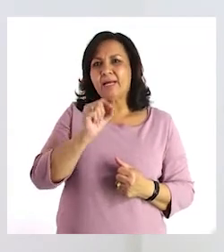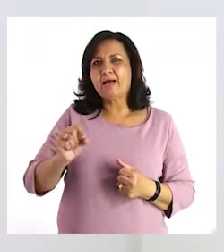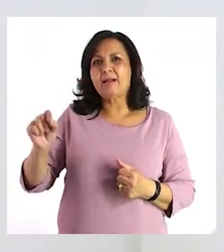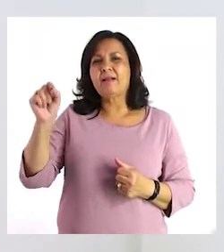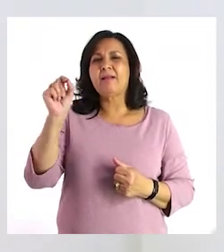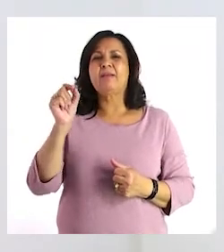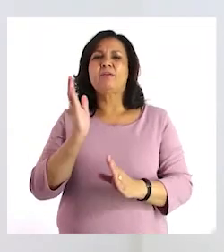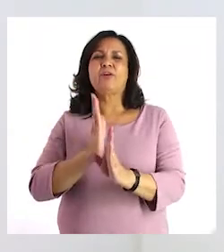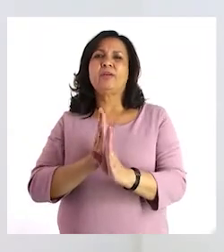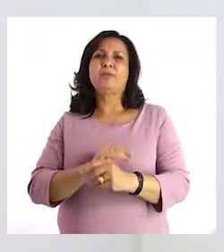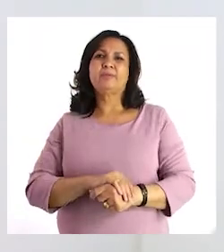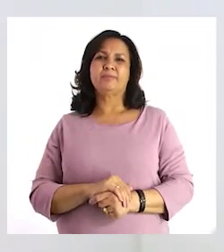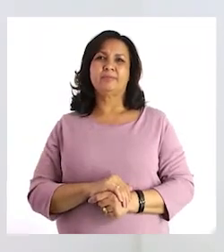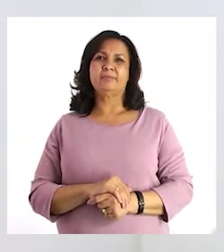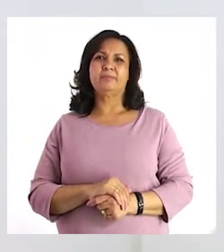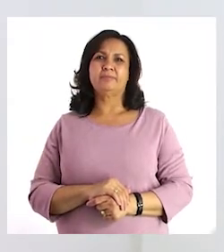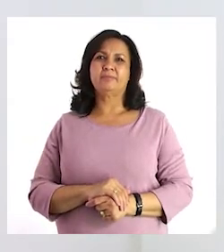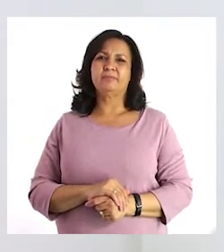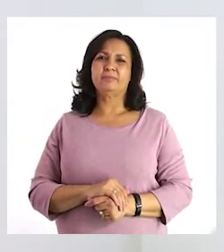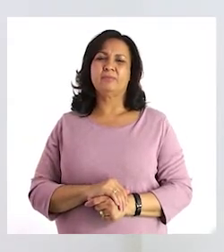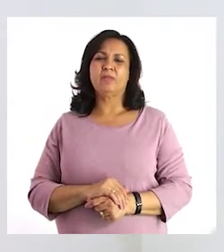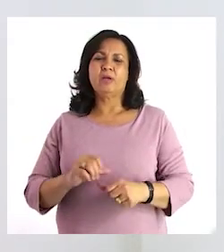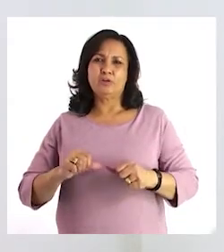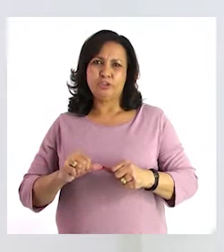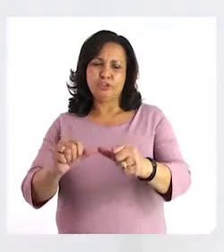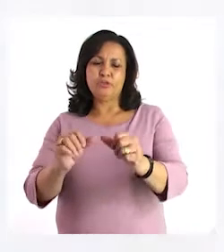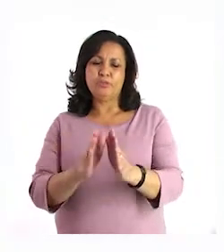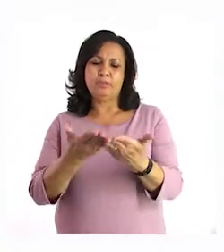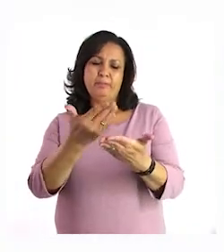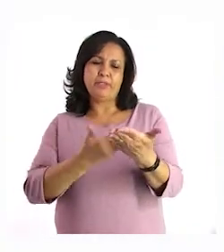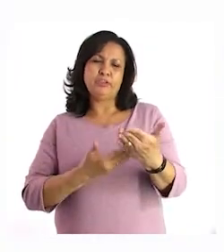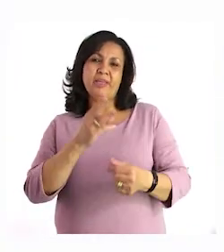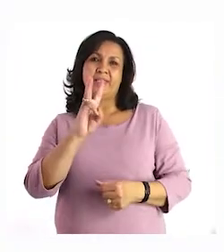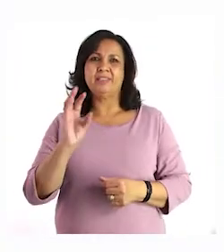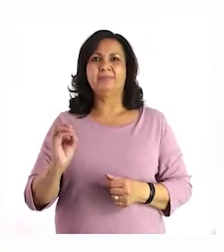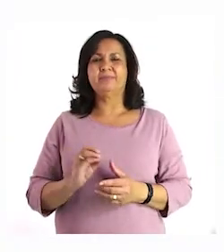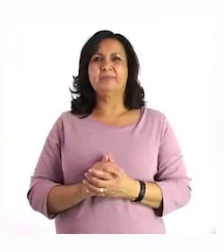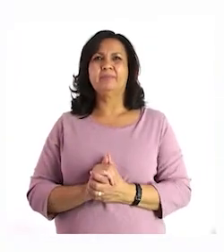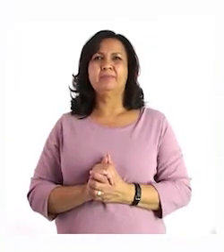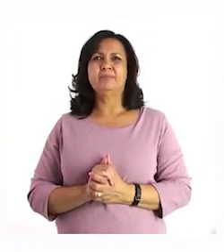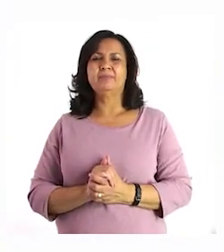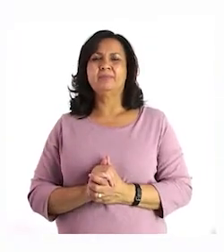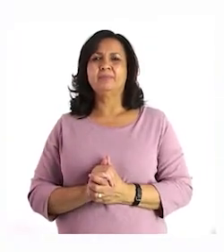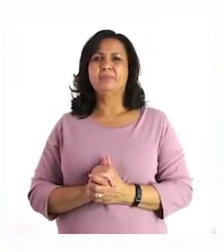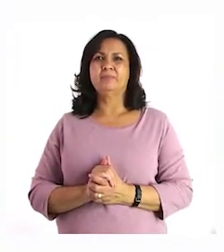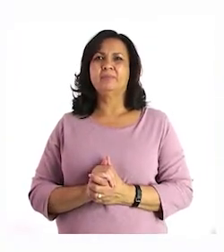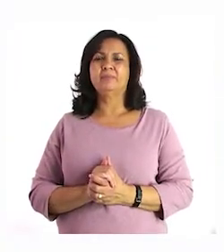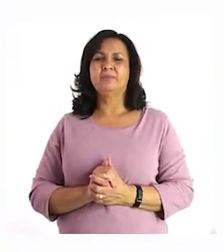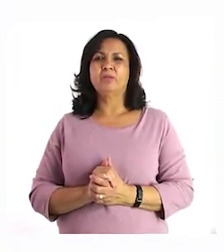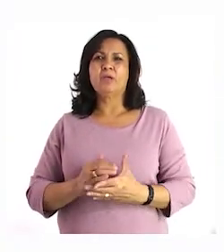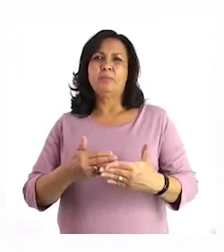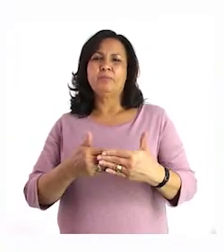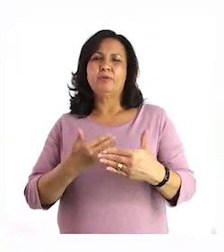number. Now you may move over to page 30. I would like us before